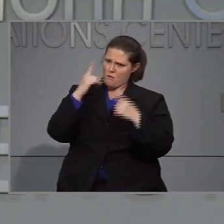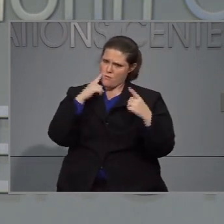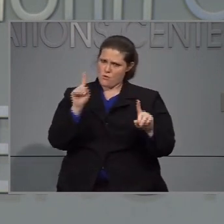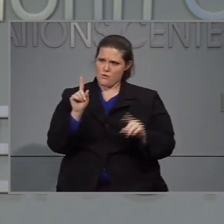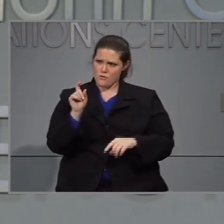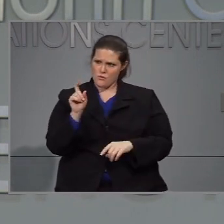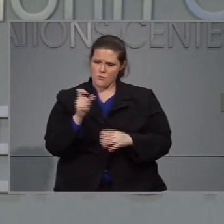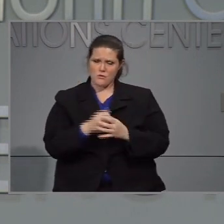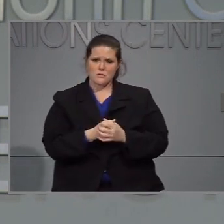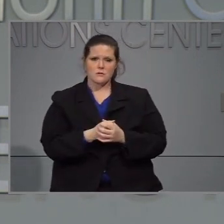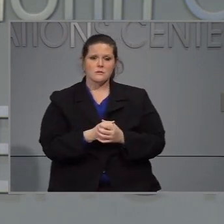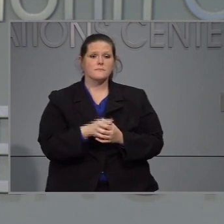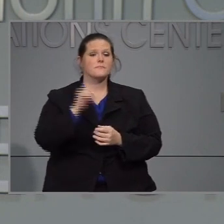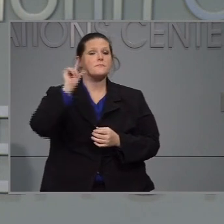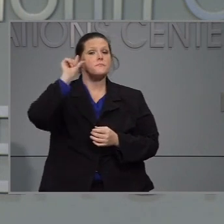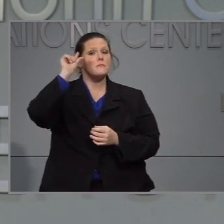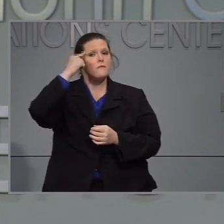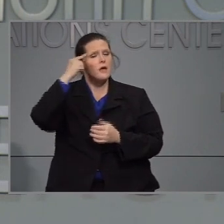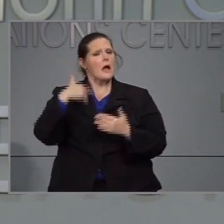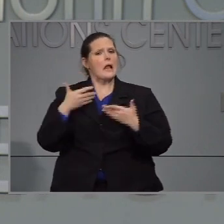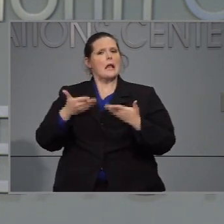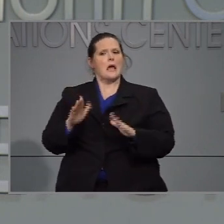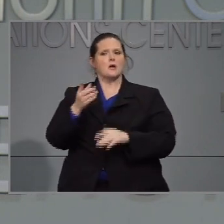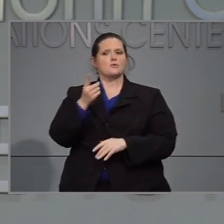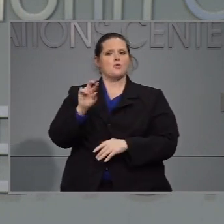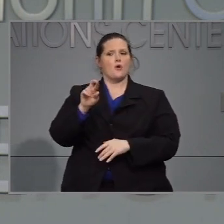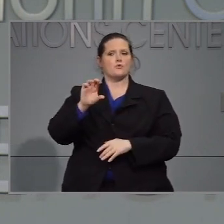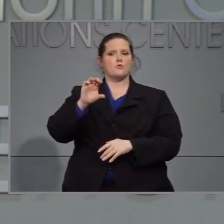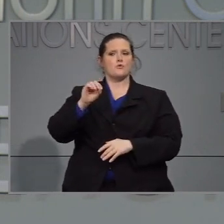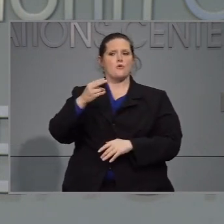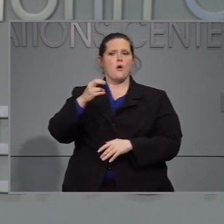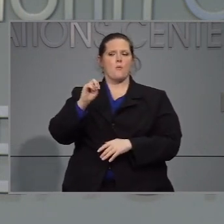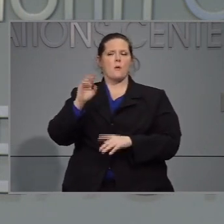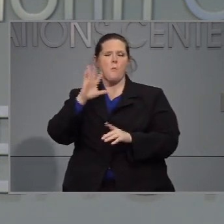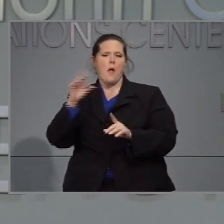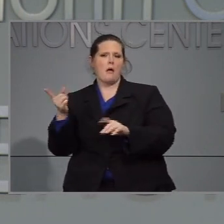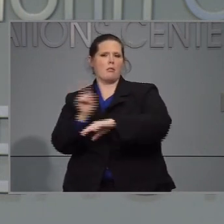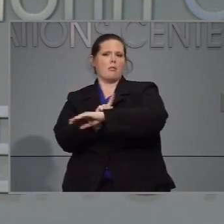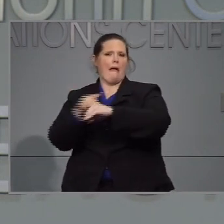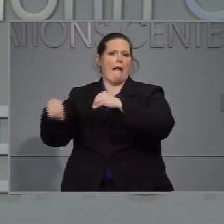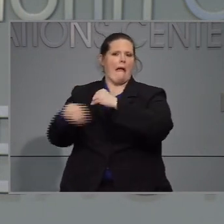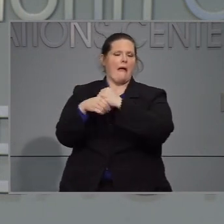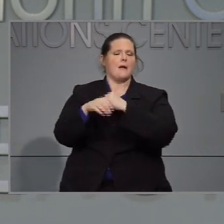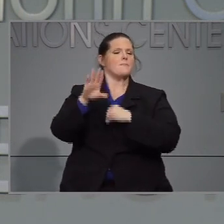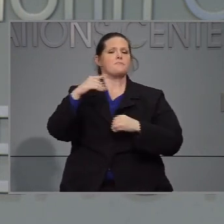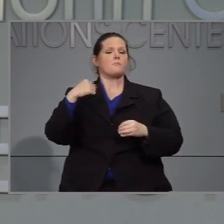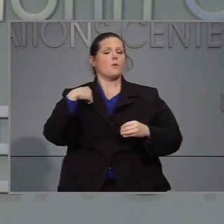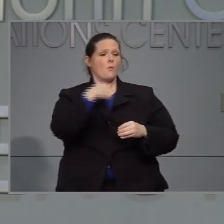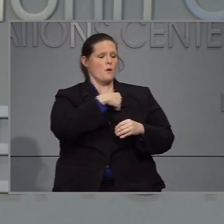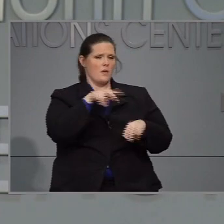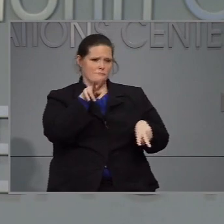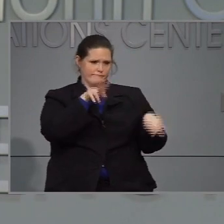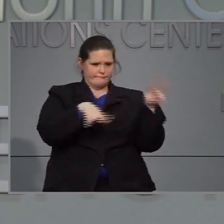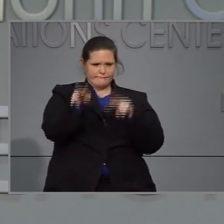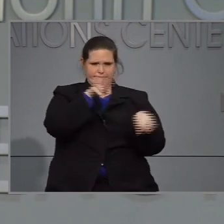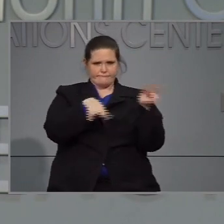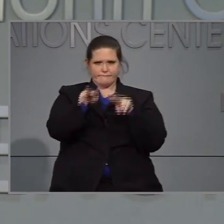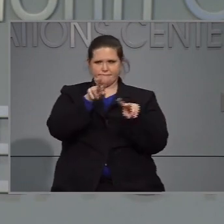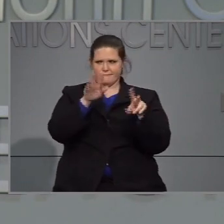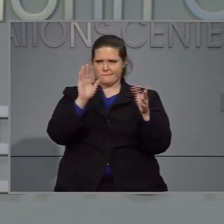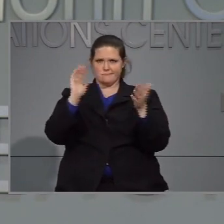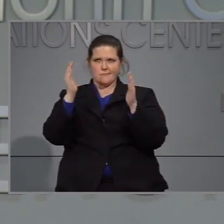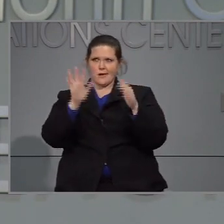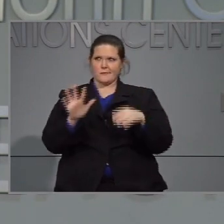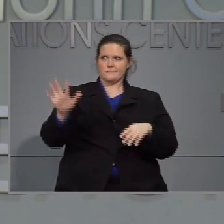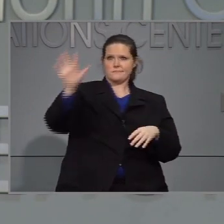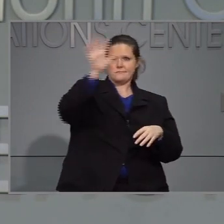So I'll let Dr. Cohen address this in a minute, but we know that the bar scene